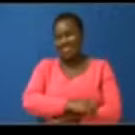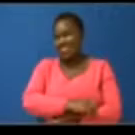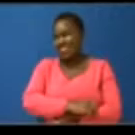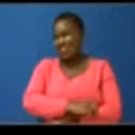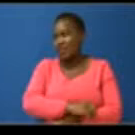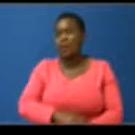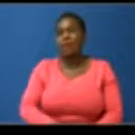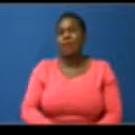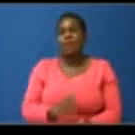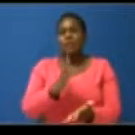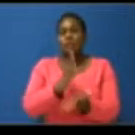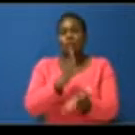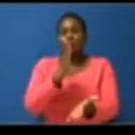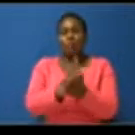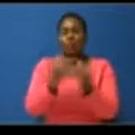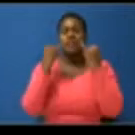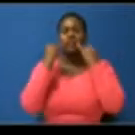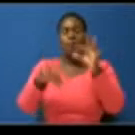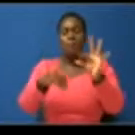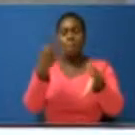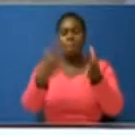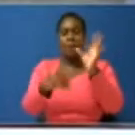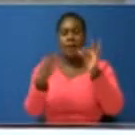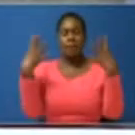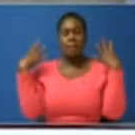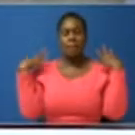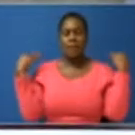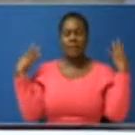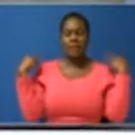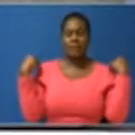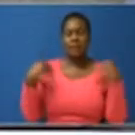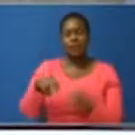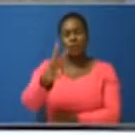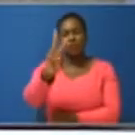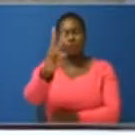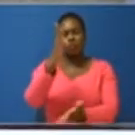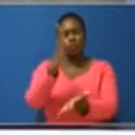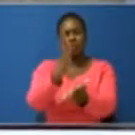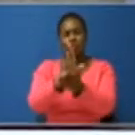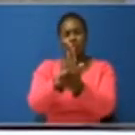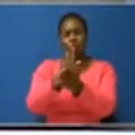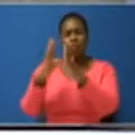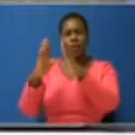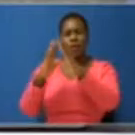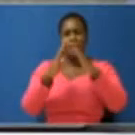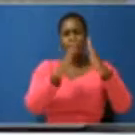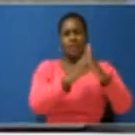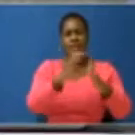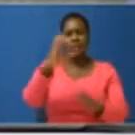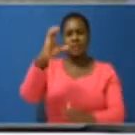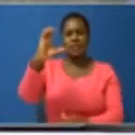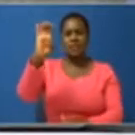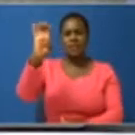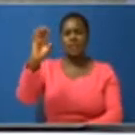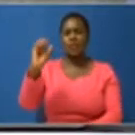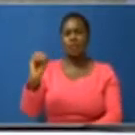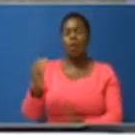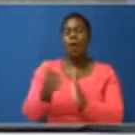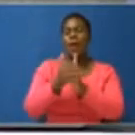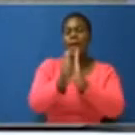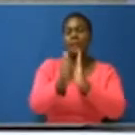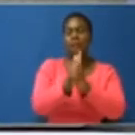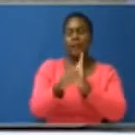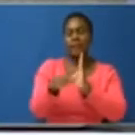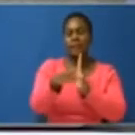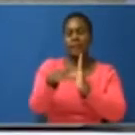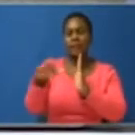well a data analyst an i.t practitioner and two real estate uh ceos or experts in their particular